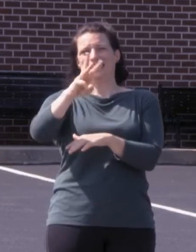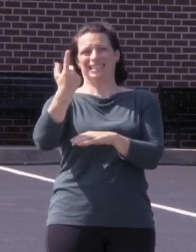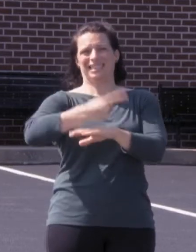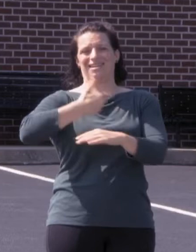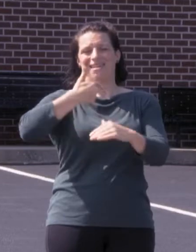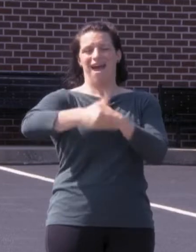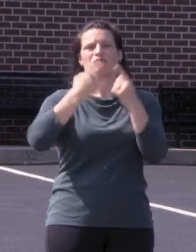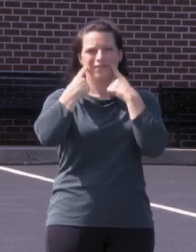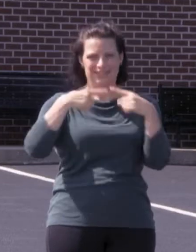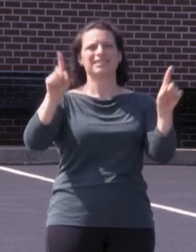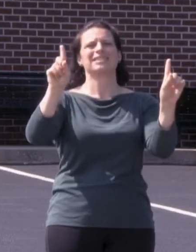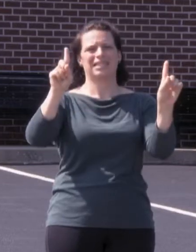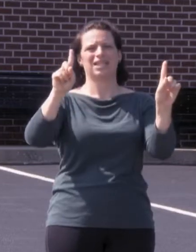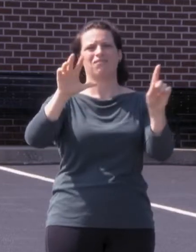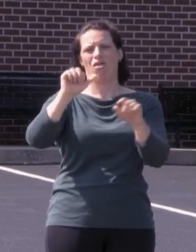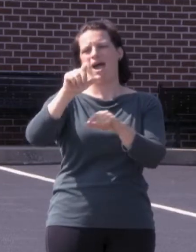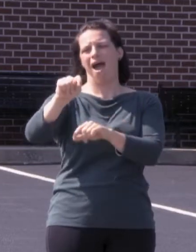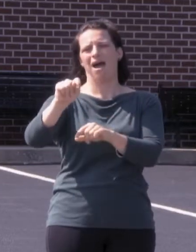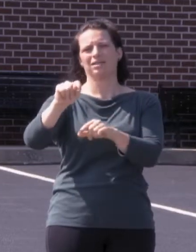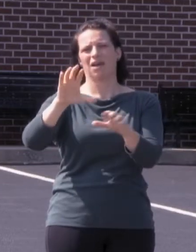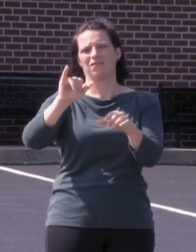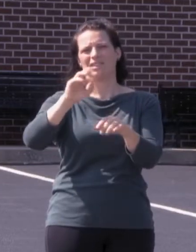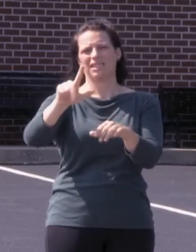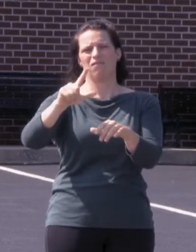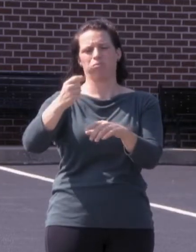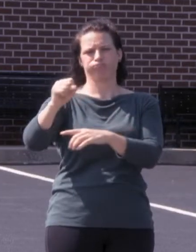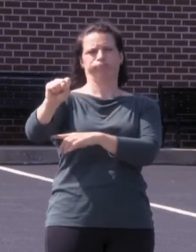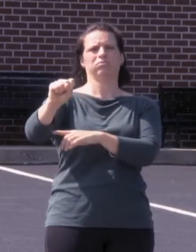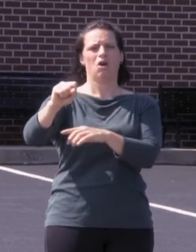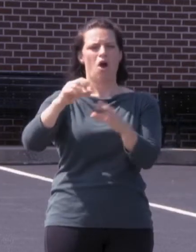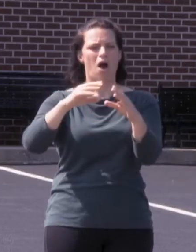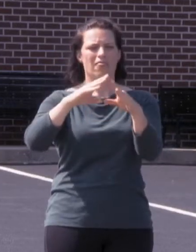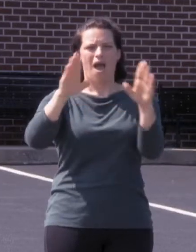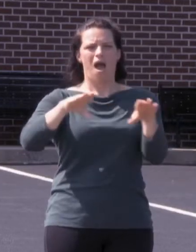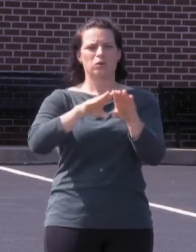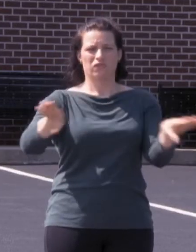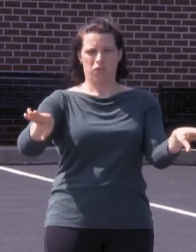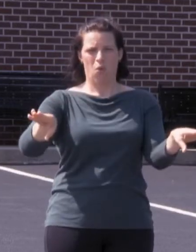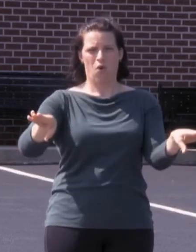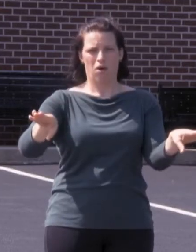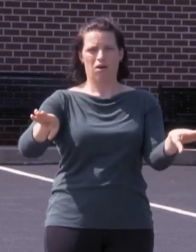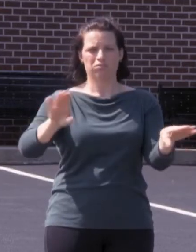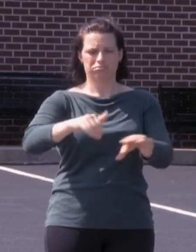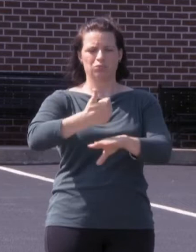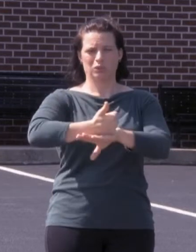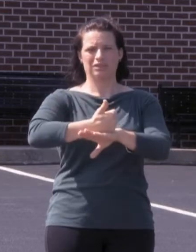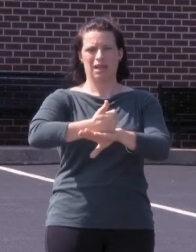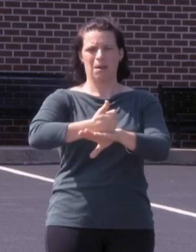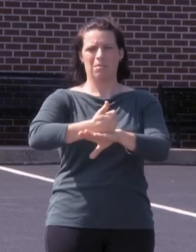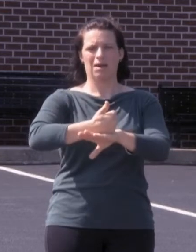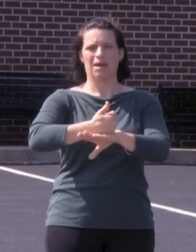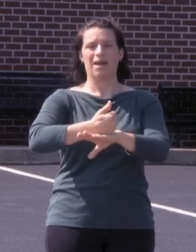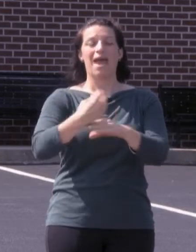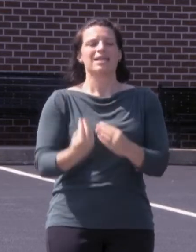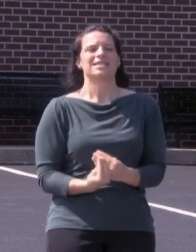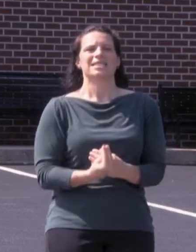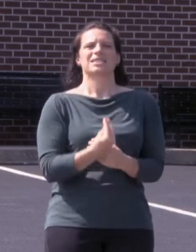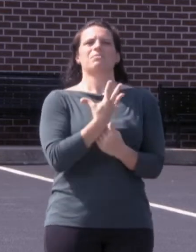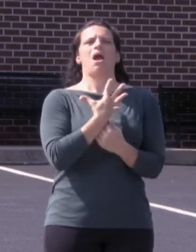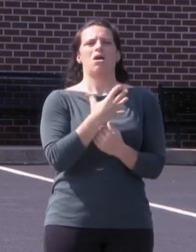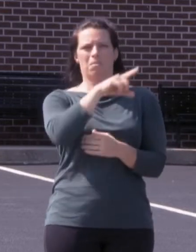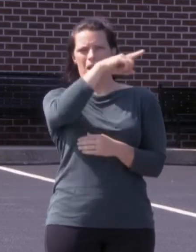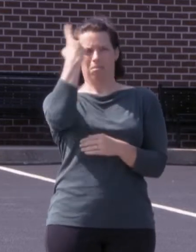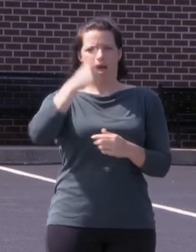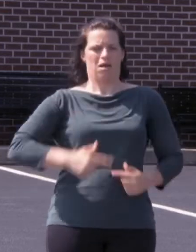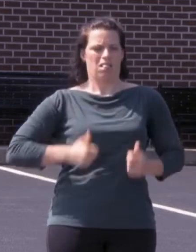this successful act of civil disobedience on the House floor was orchestrated, as inspired by